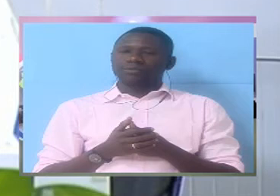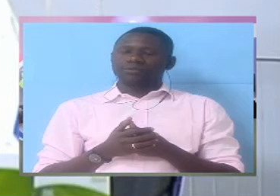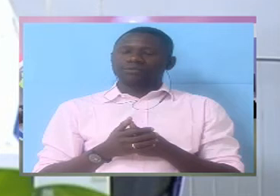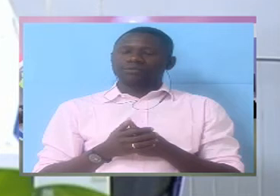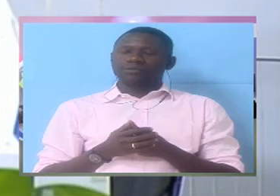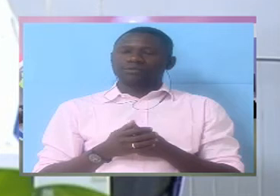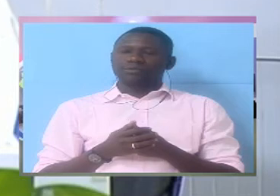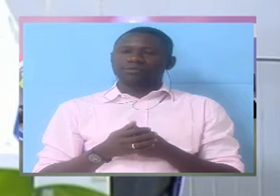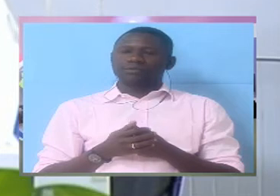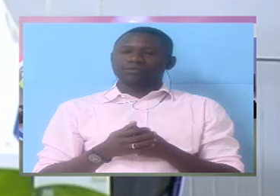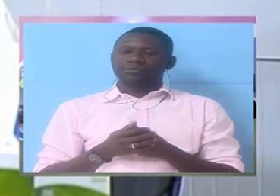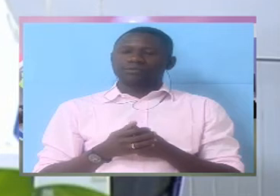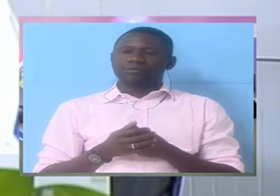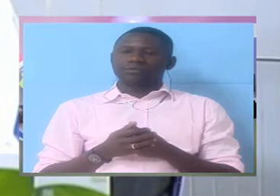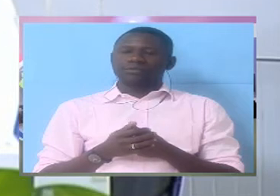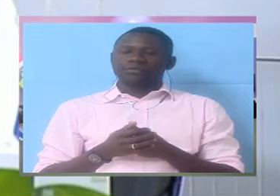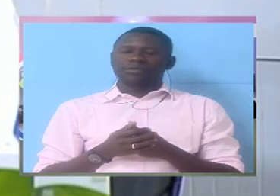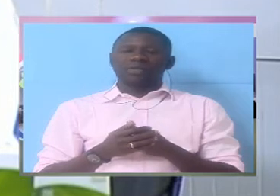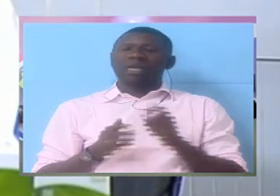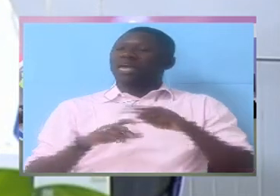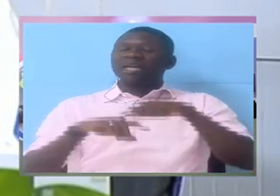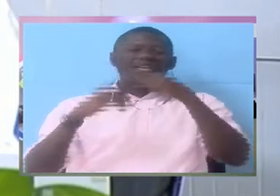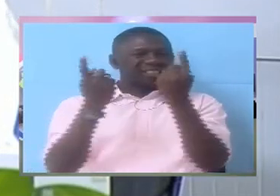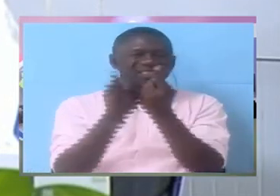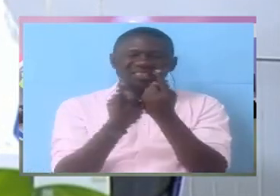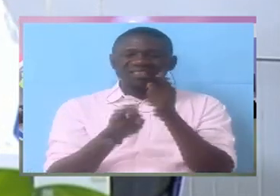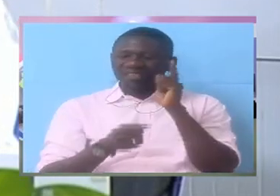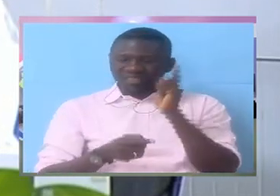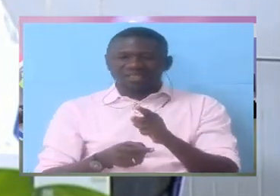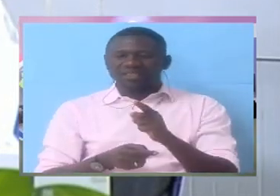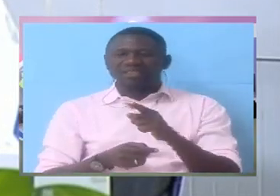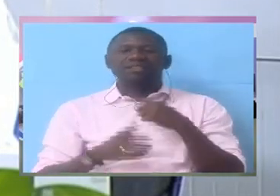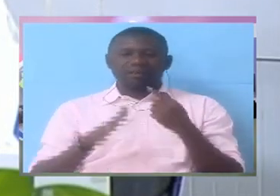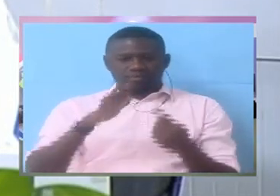anything of importance.